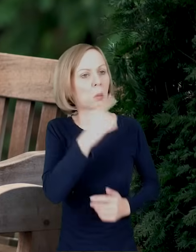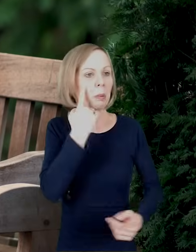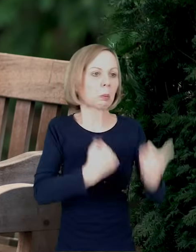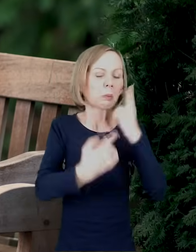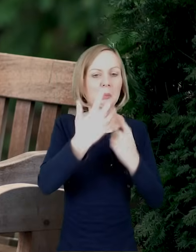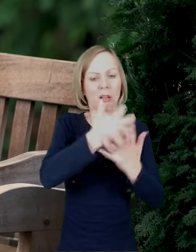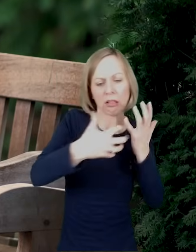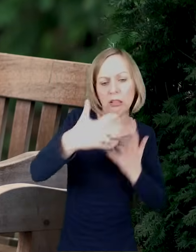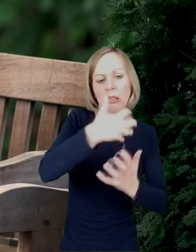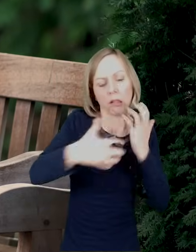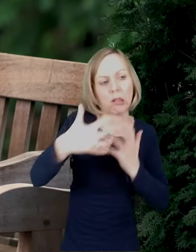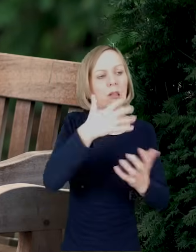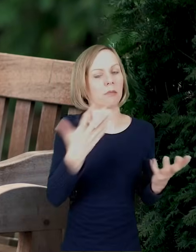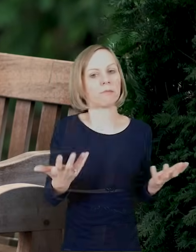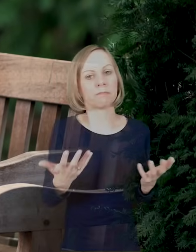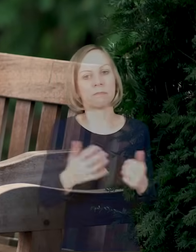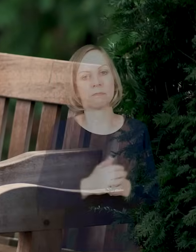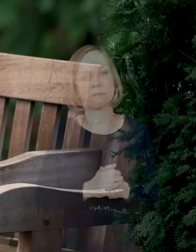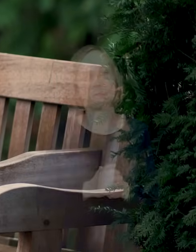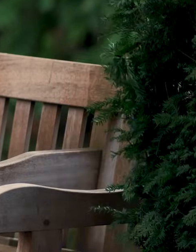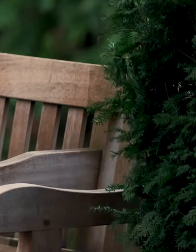where there will be weeping and gnashing of teeth.